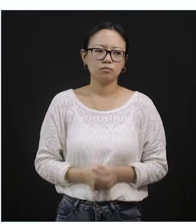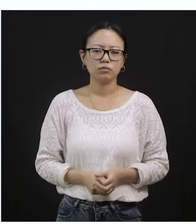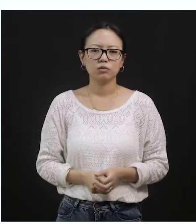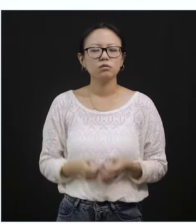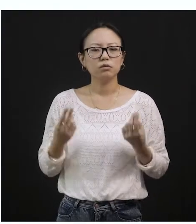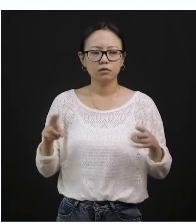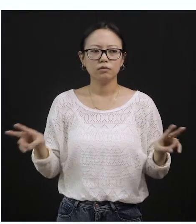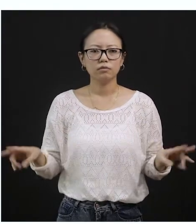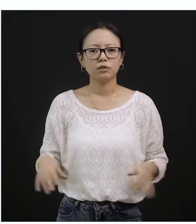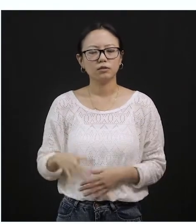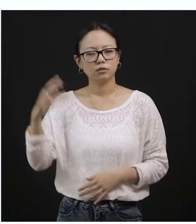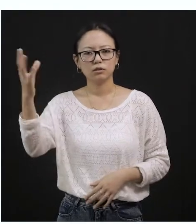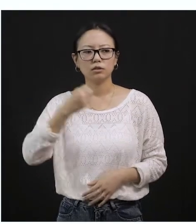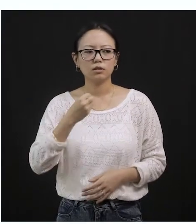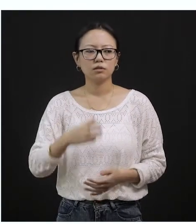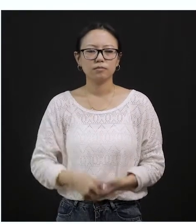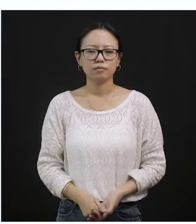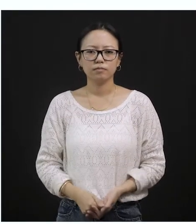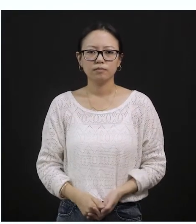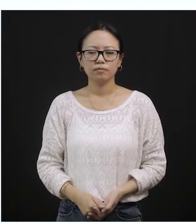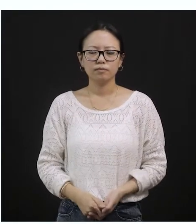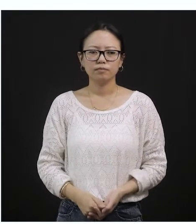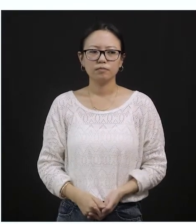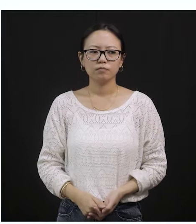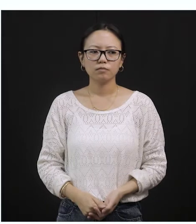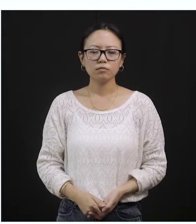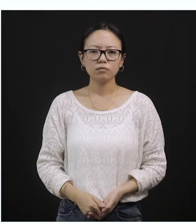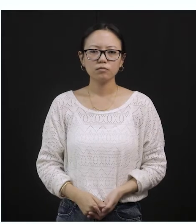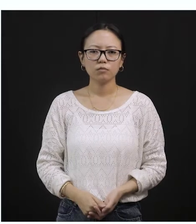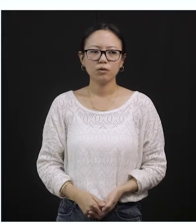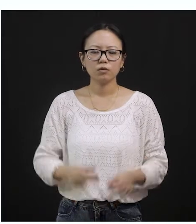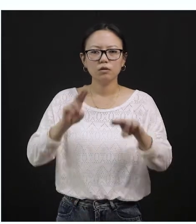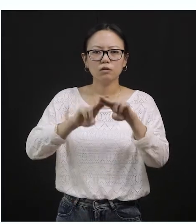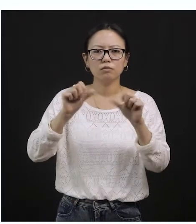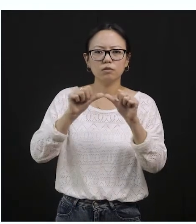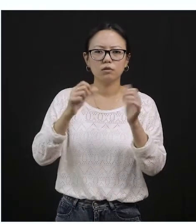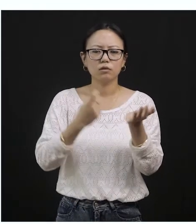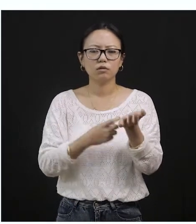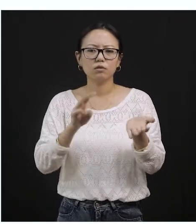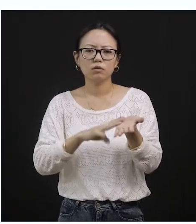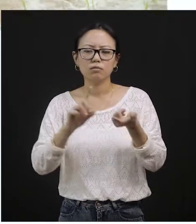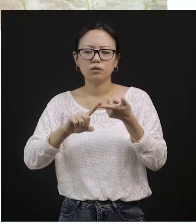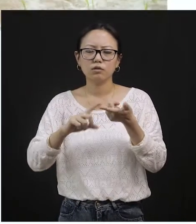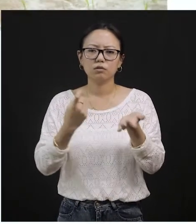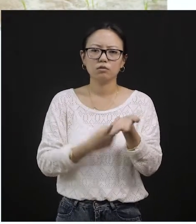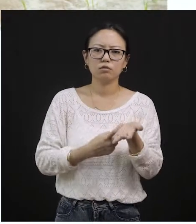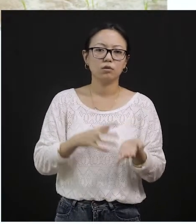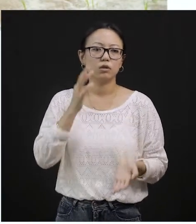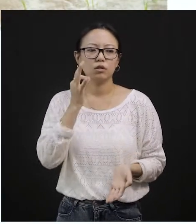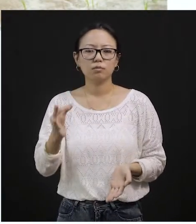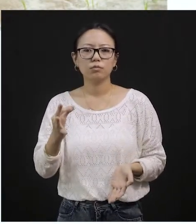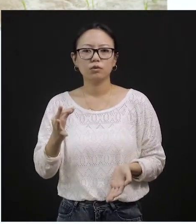again from a farmer. All right. Now, farmer is very important to us. Why? Because